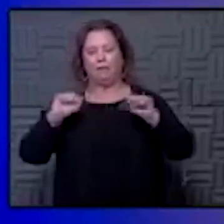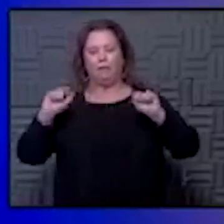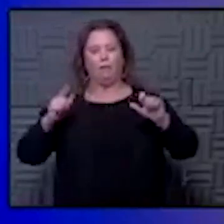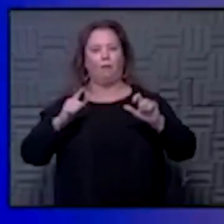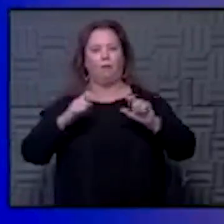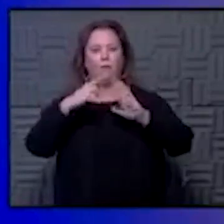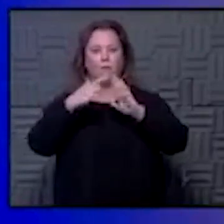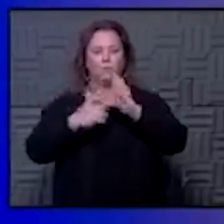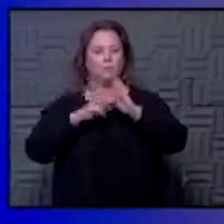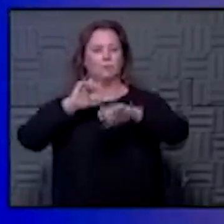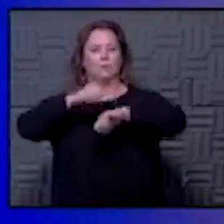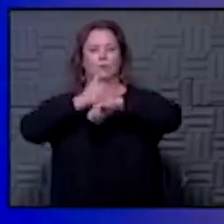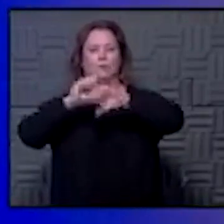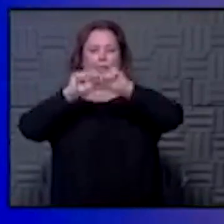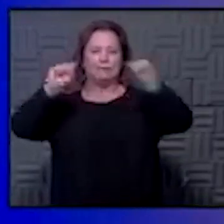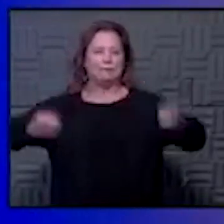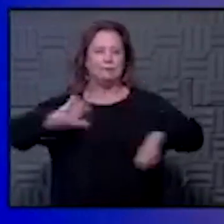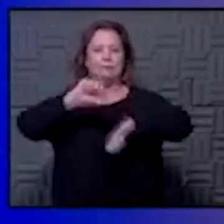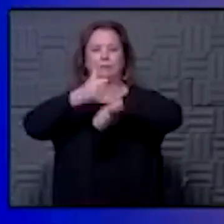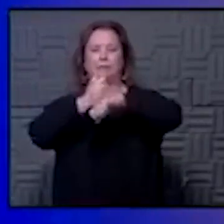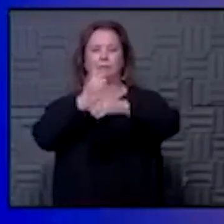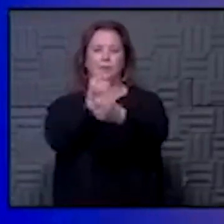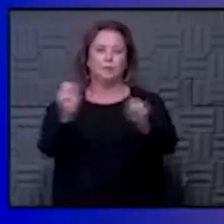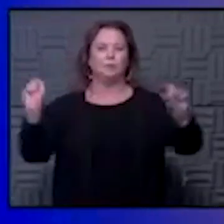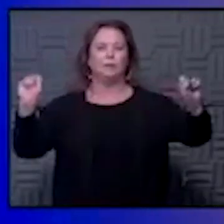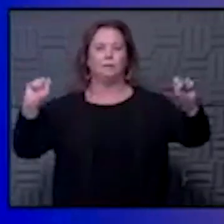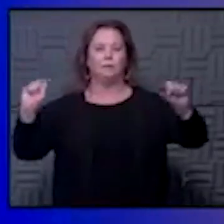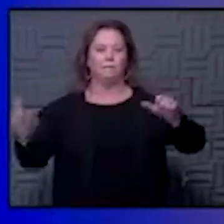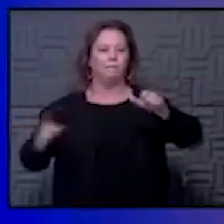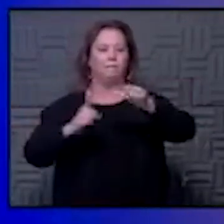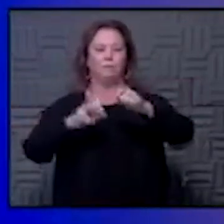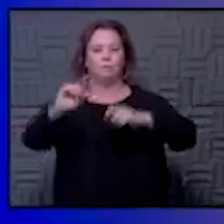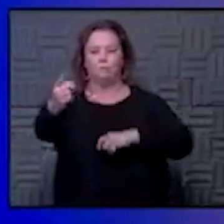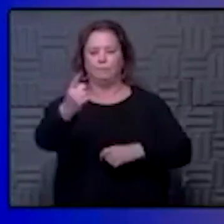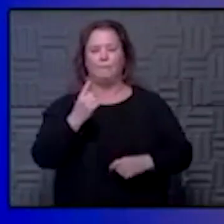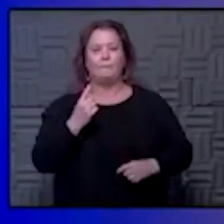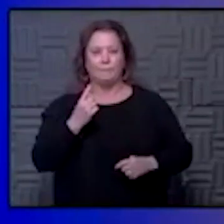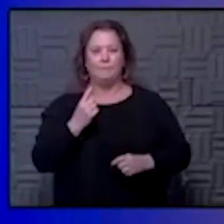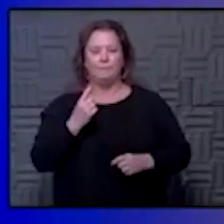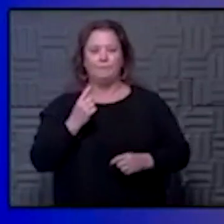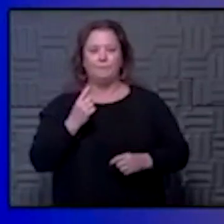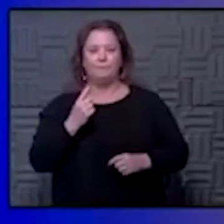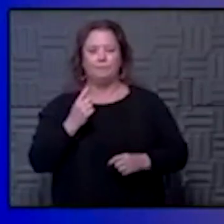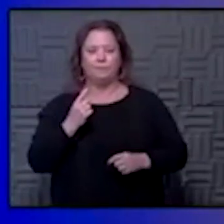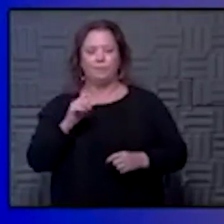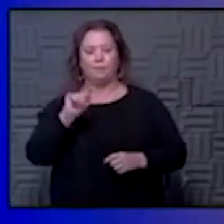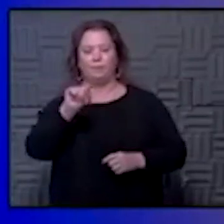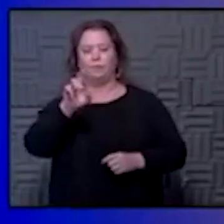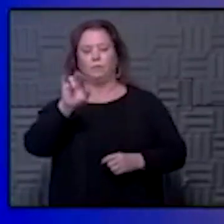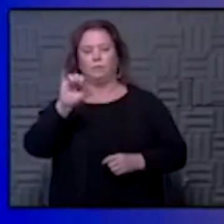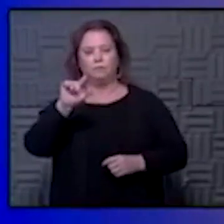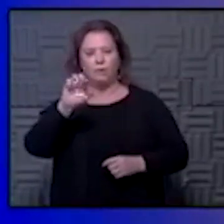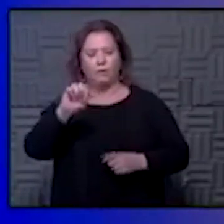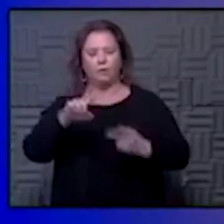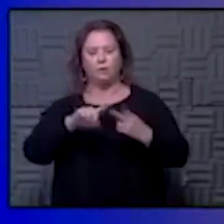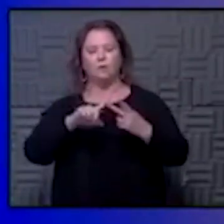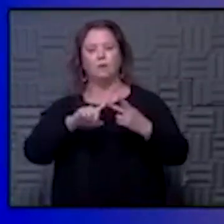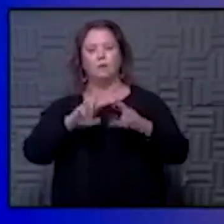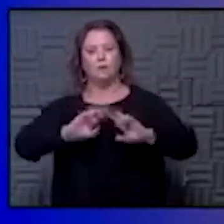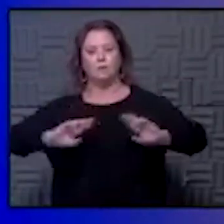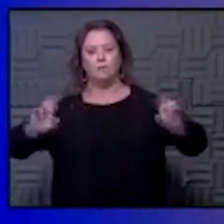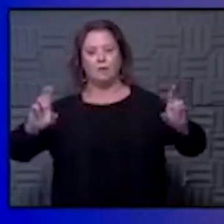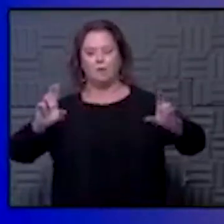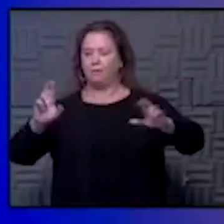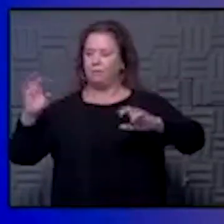procedures, protocols, all the systems in place to keep you safe from the minute you step in through the door to the triage to getting you back to the room